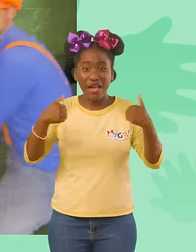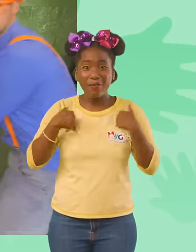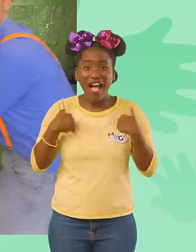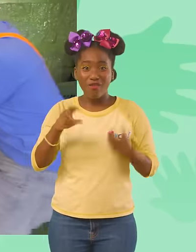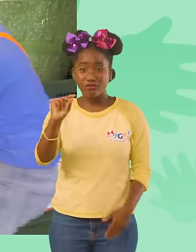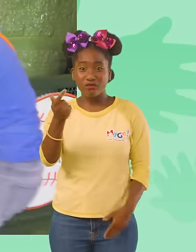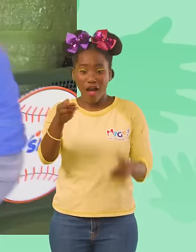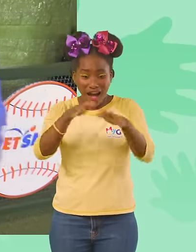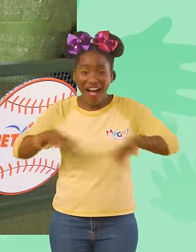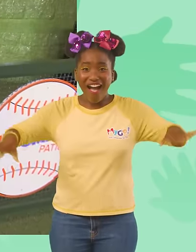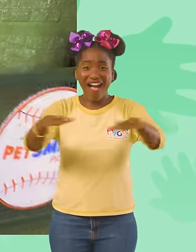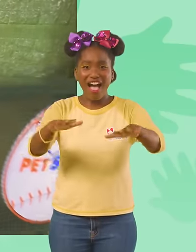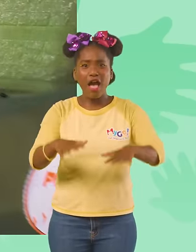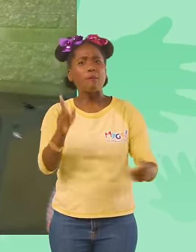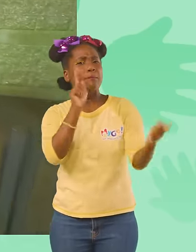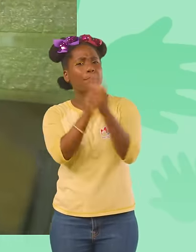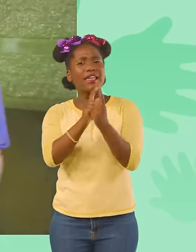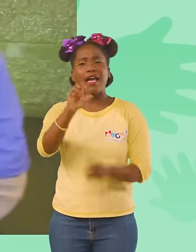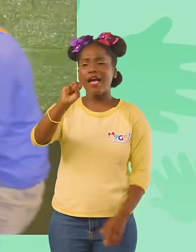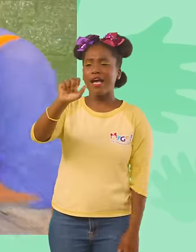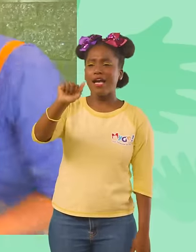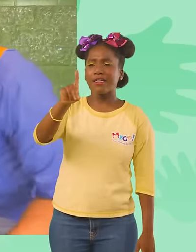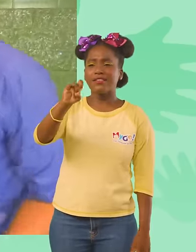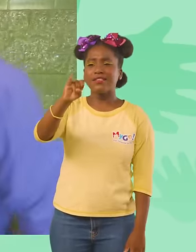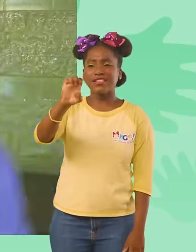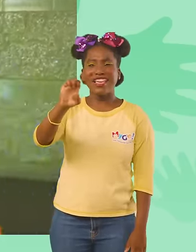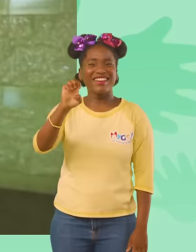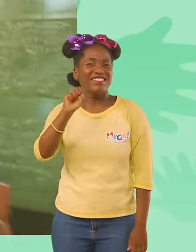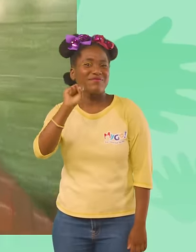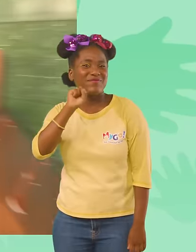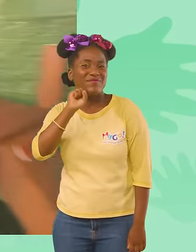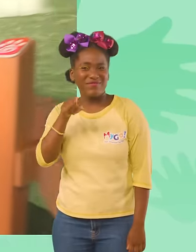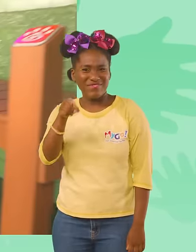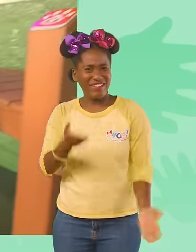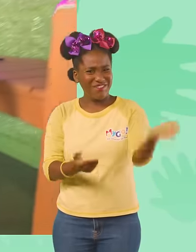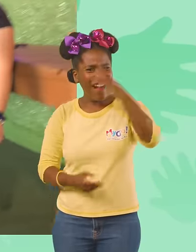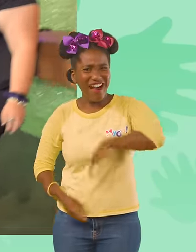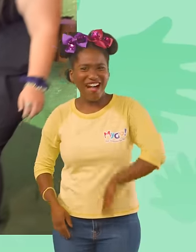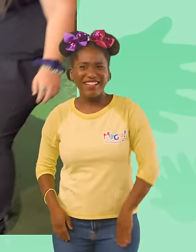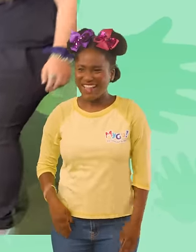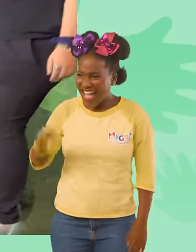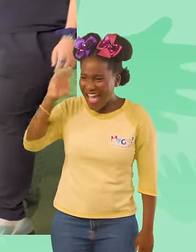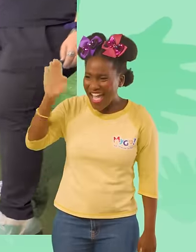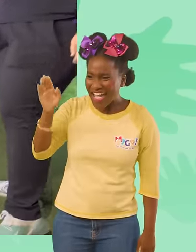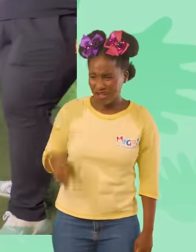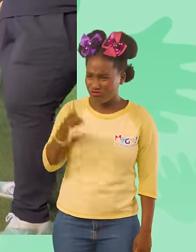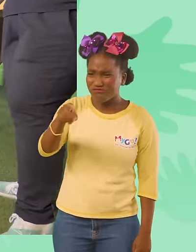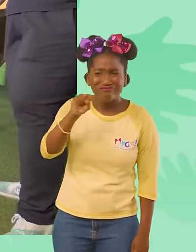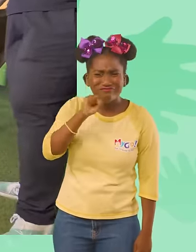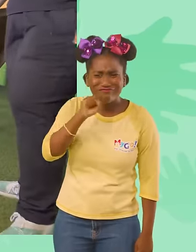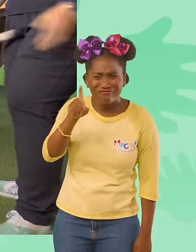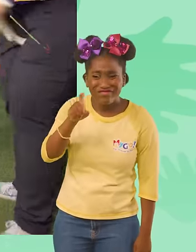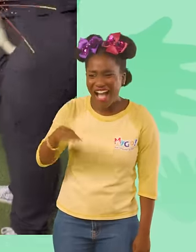Hey, you wanna come in and meet Sadie? Whoa, come on in. Whoa, hey, are you